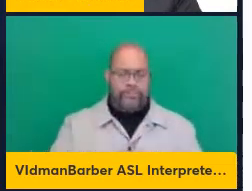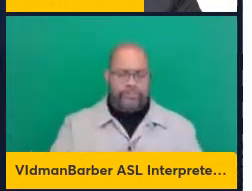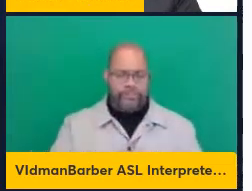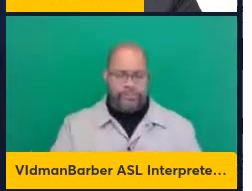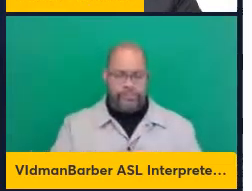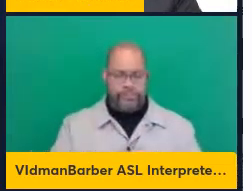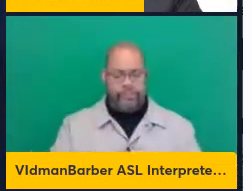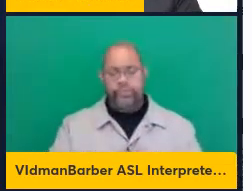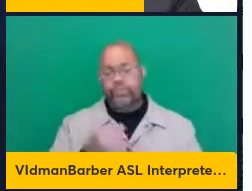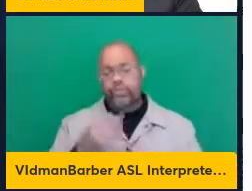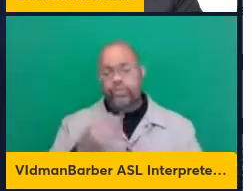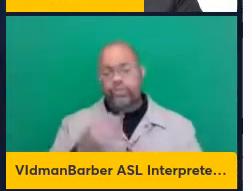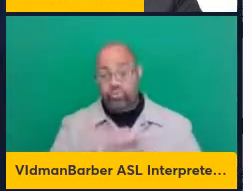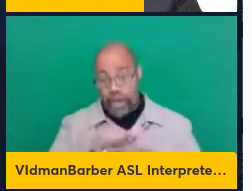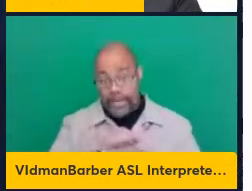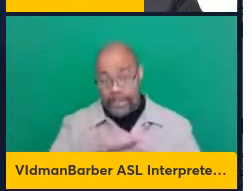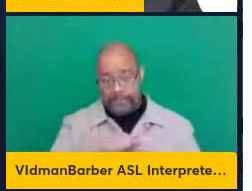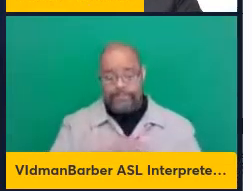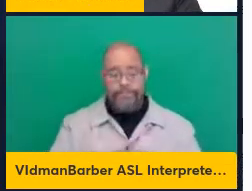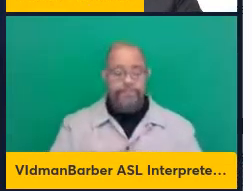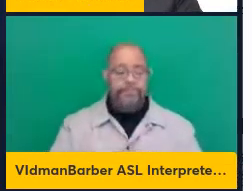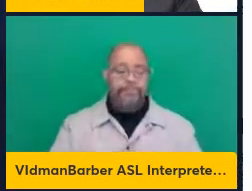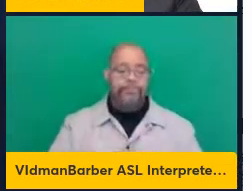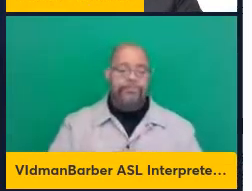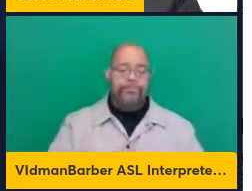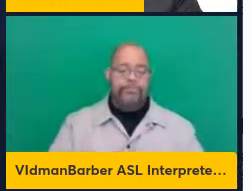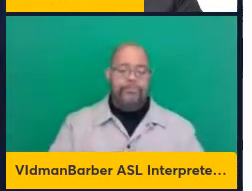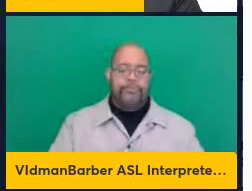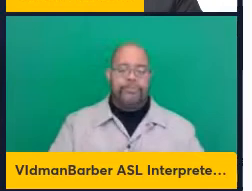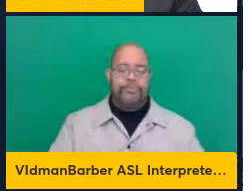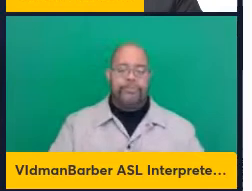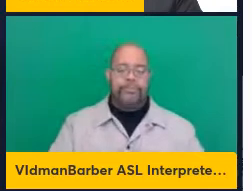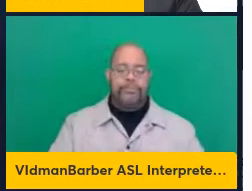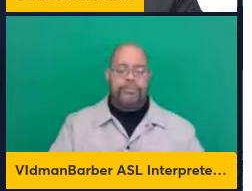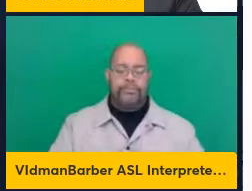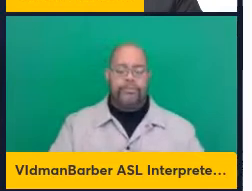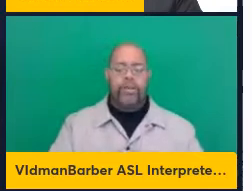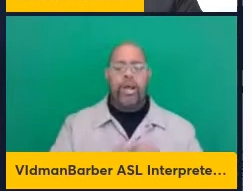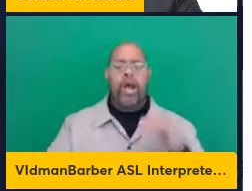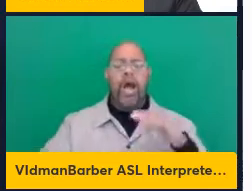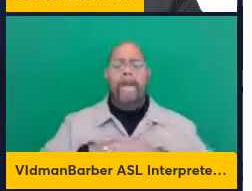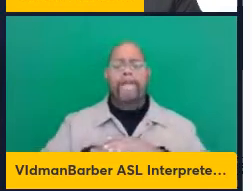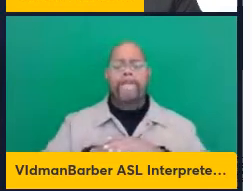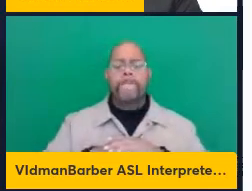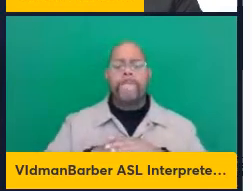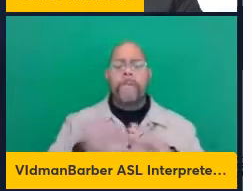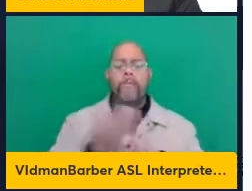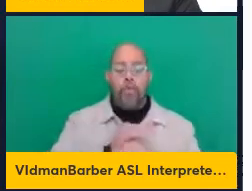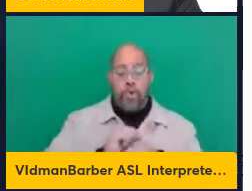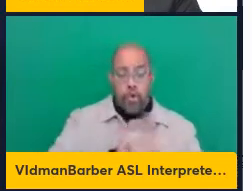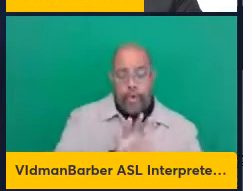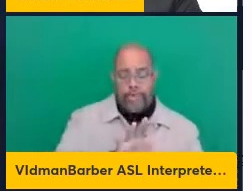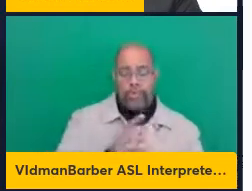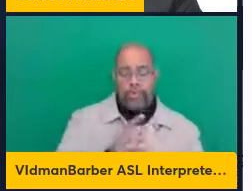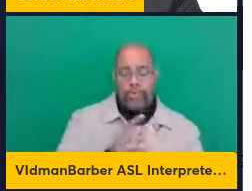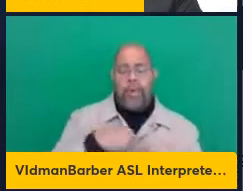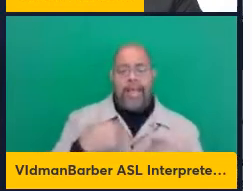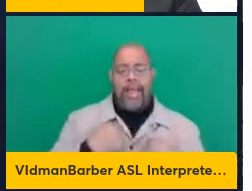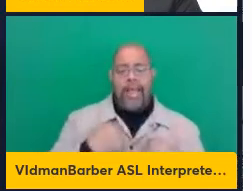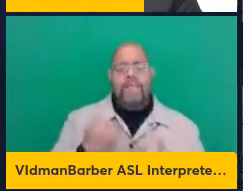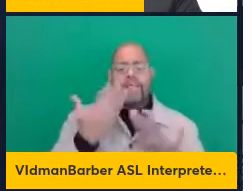So with the training, uh, up to before COVID, we had